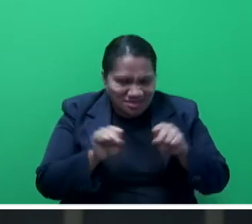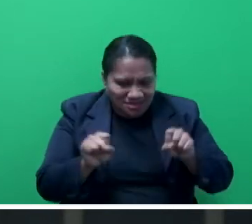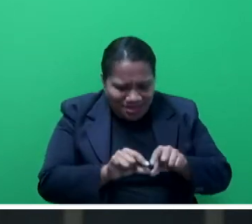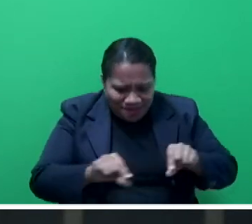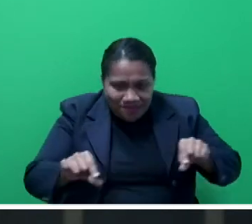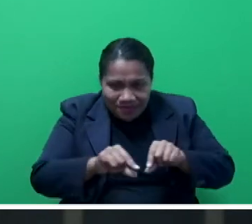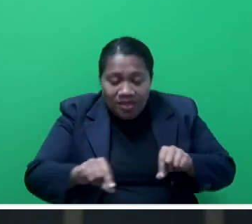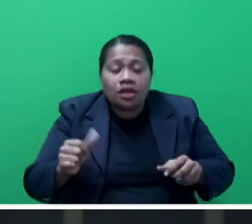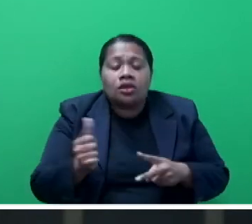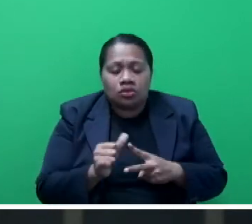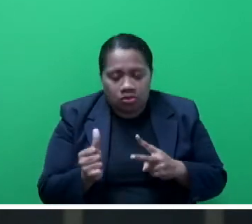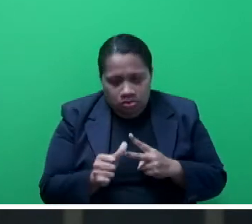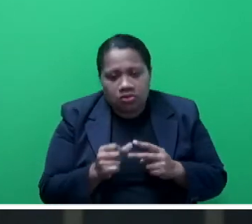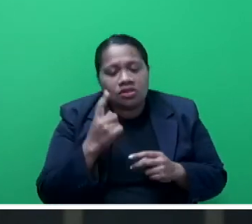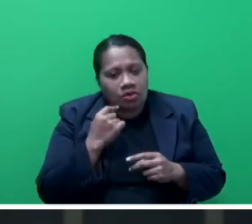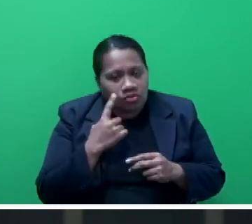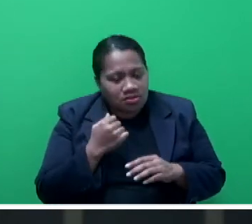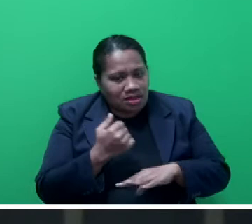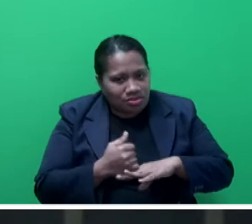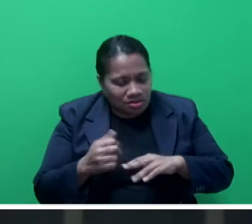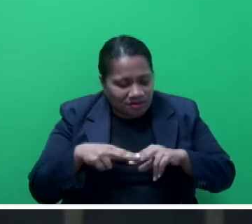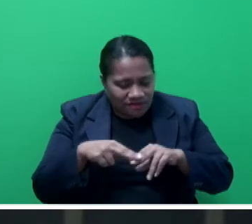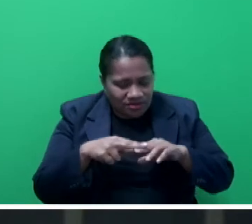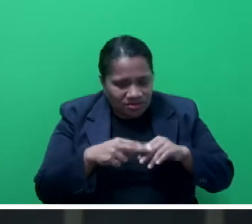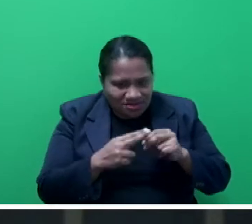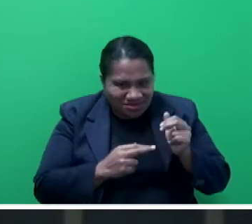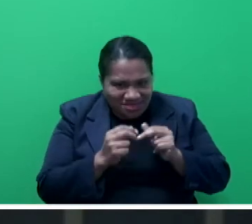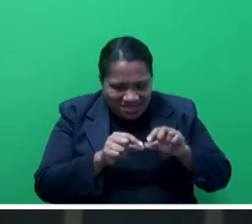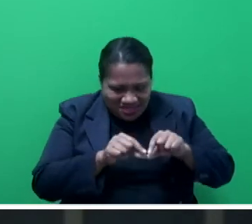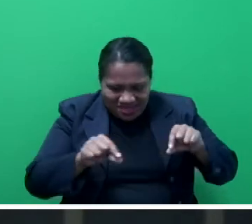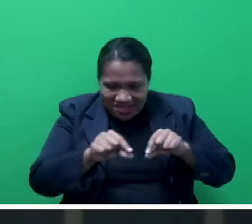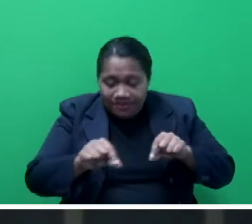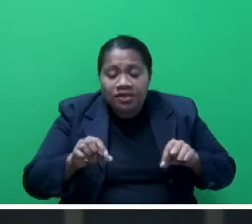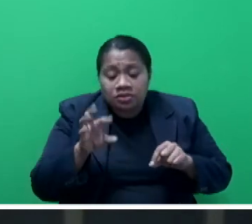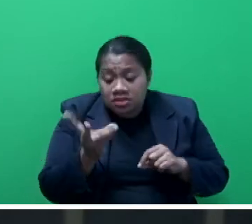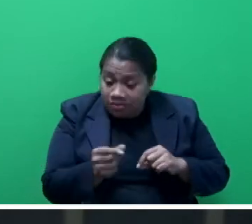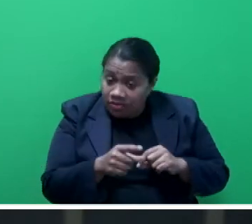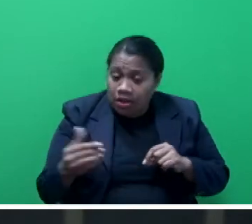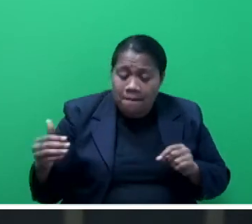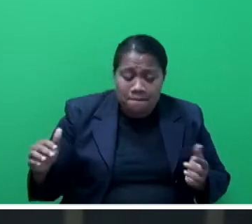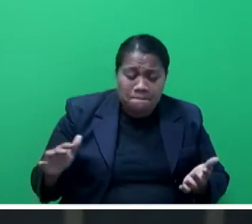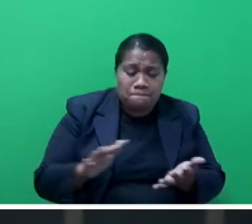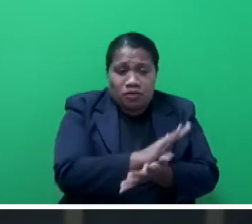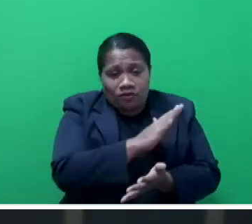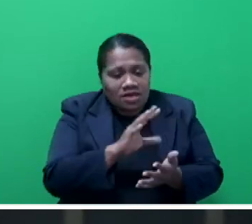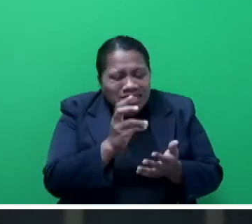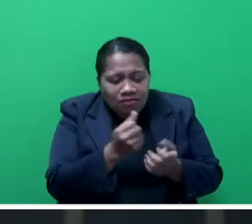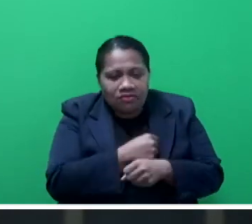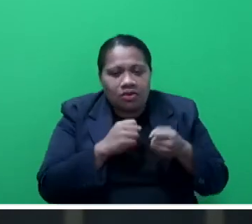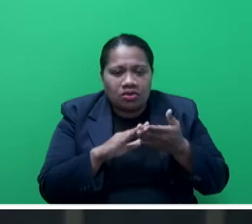Authority of Fiji's infrastructure. The El Niño effect has also hit some of our community areas very badly, causing